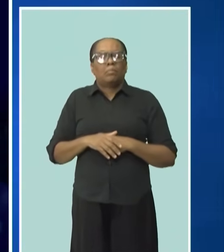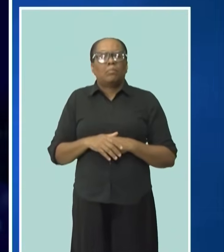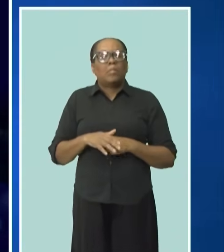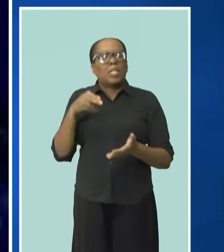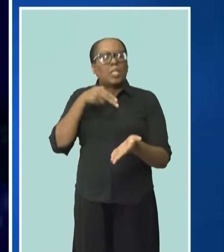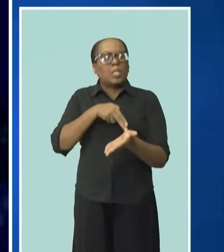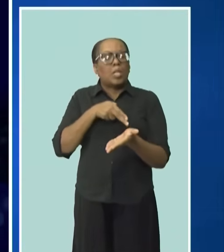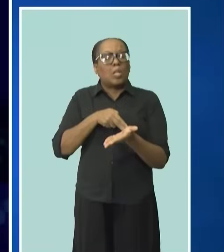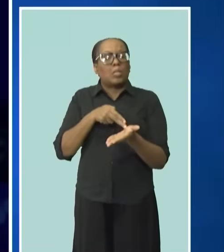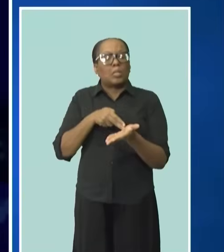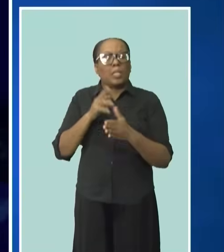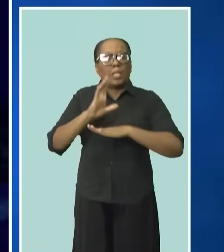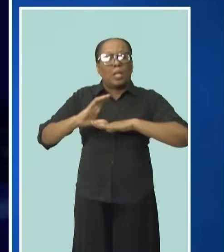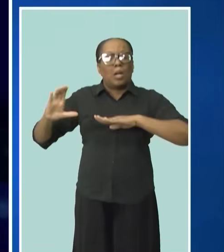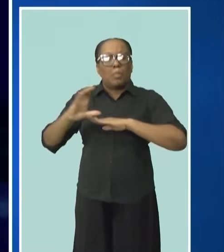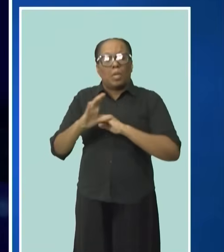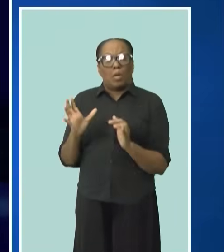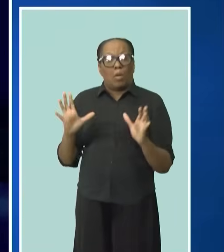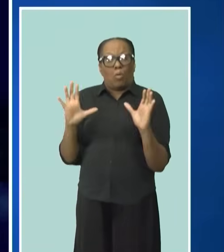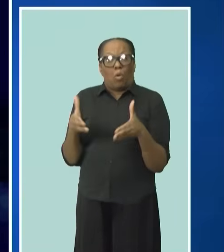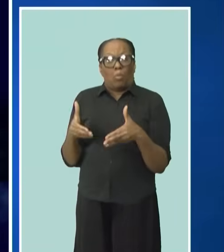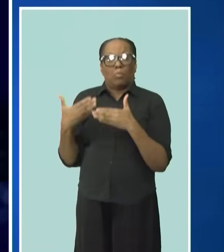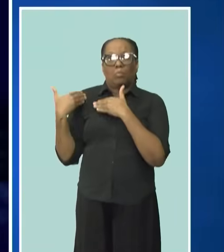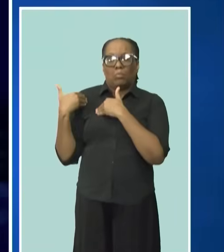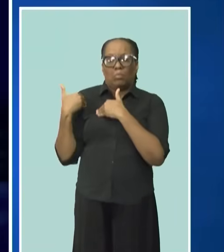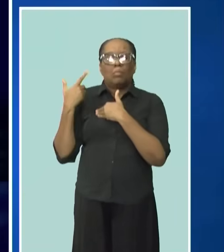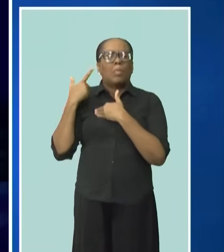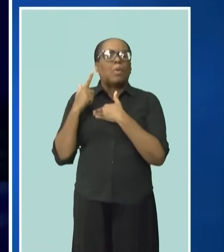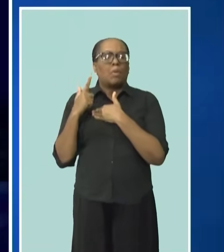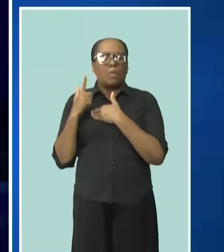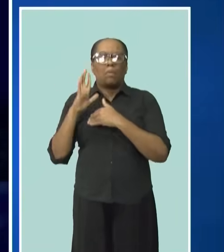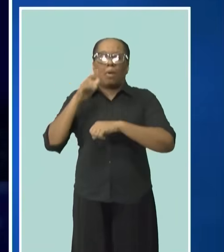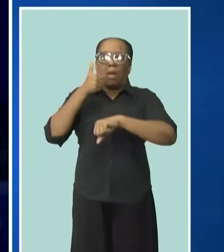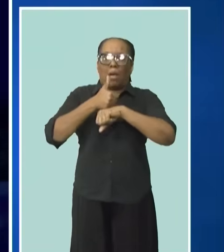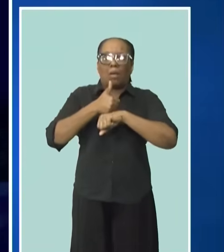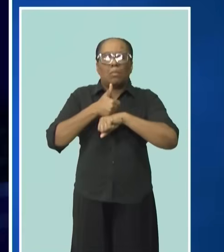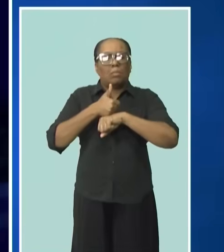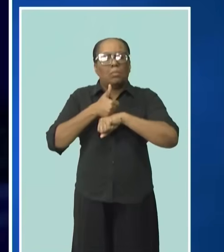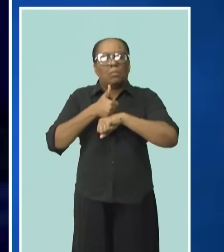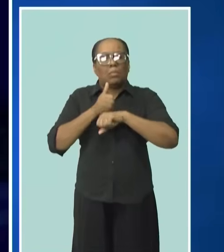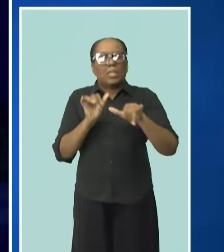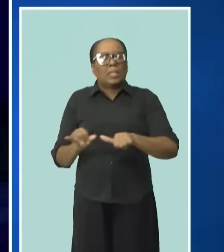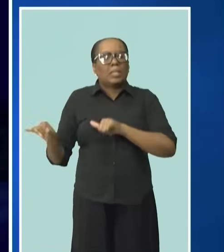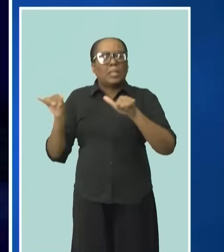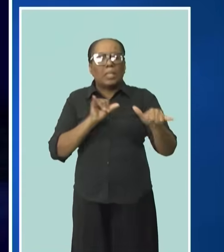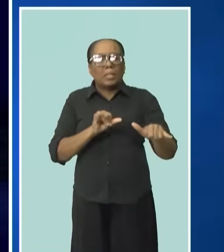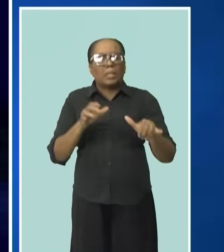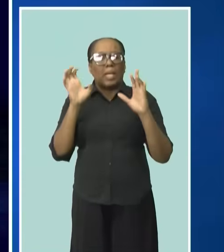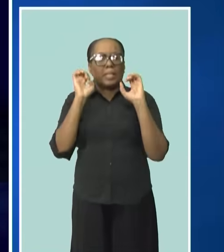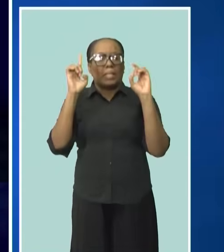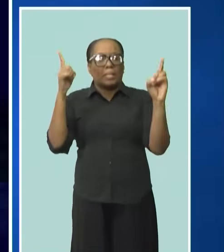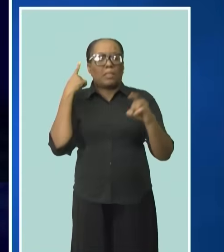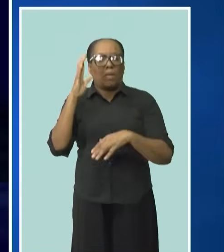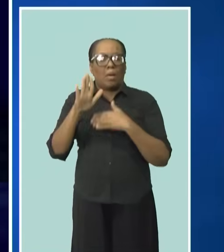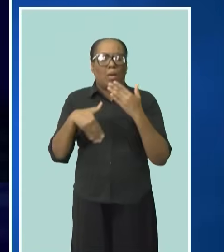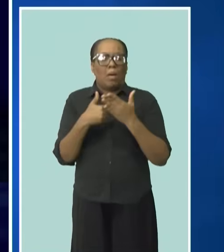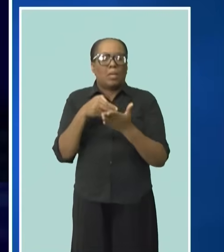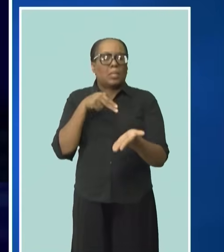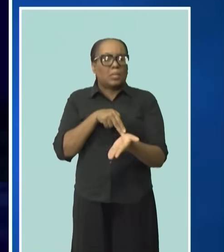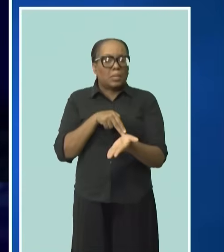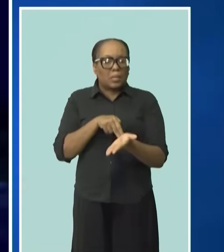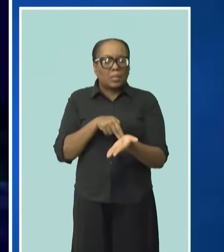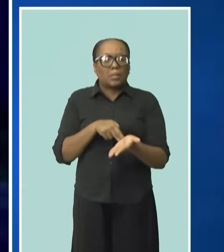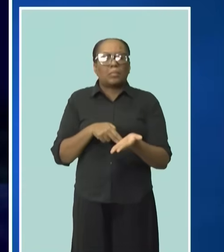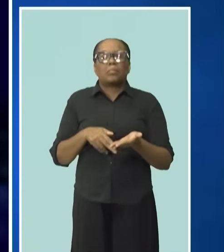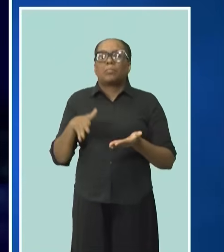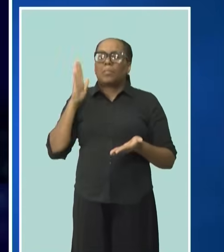is responsible for establishing the standards of practice and education for all nursing. So this is the area that we're going to